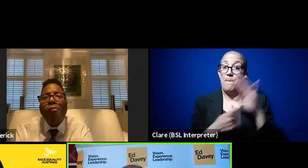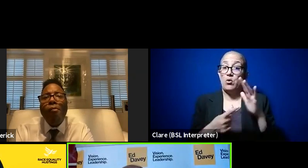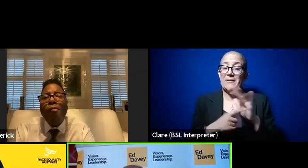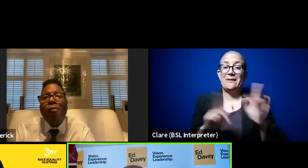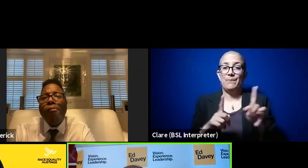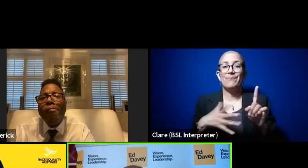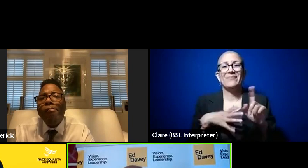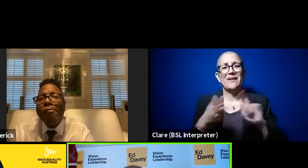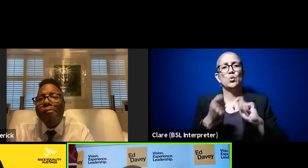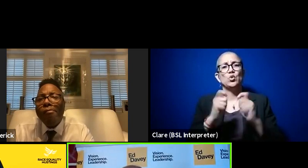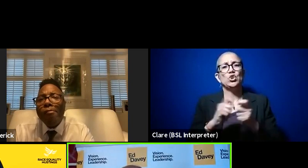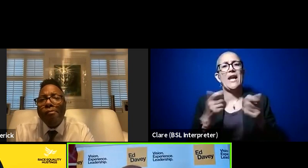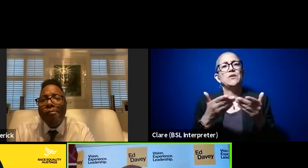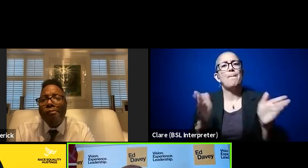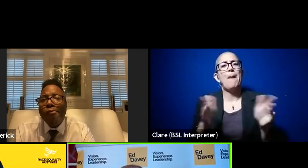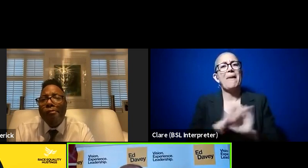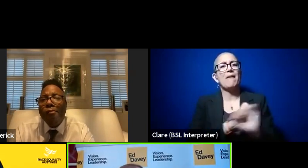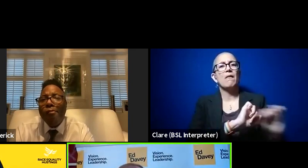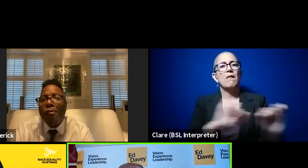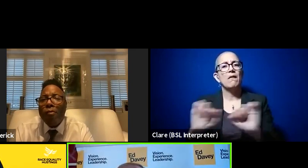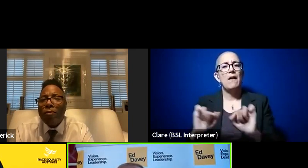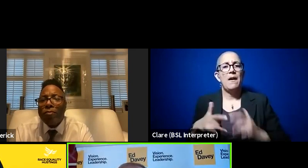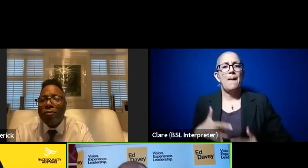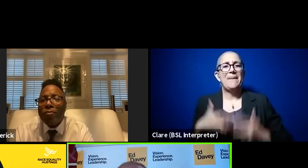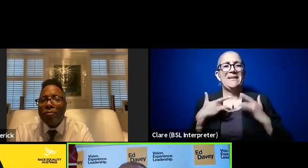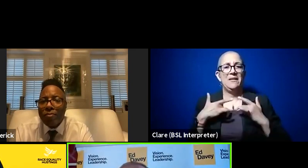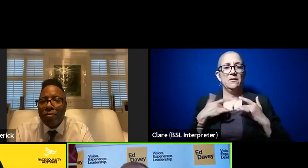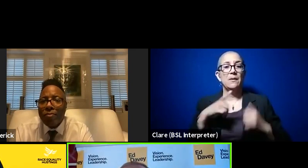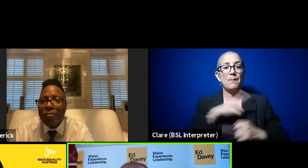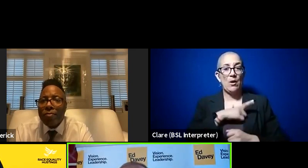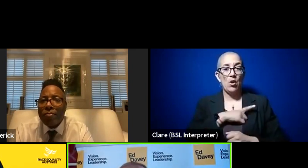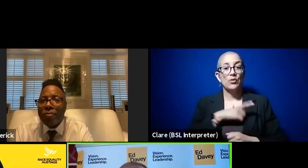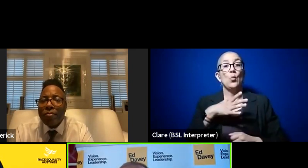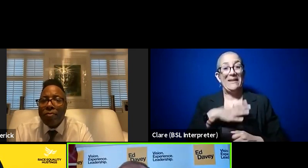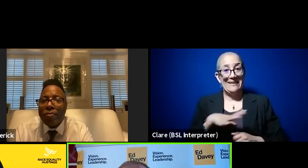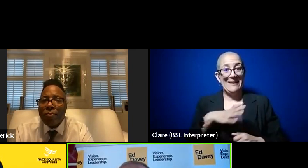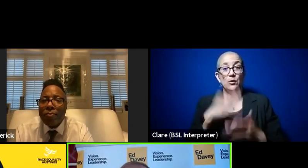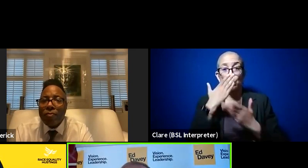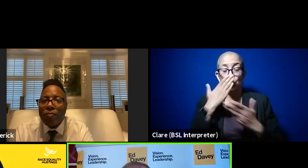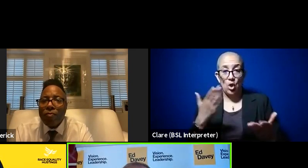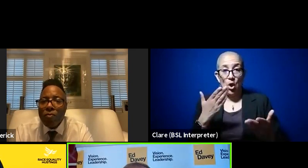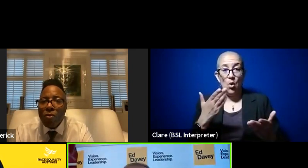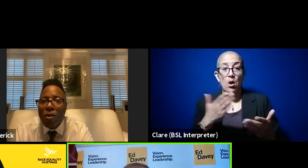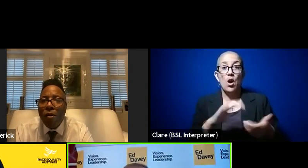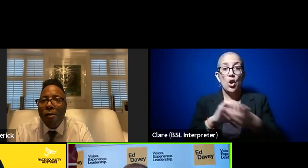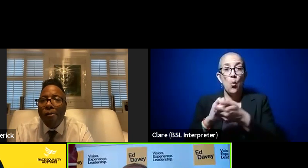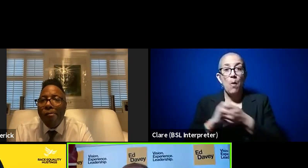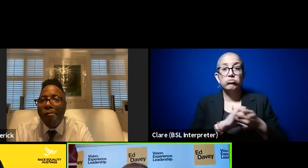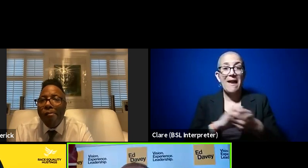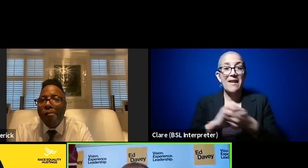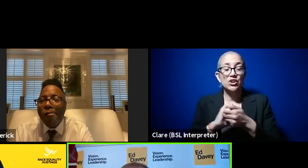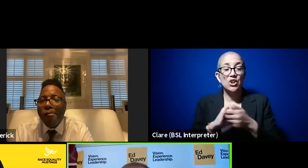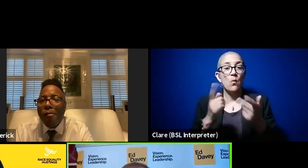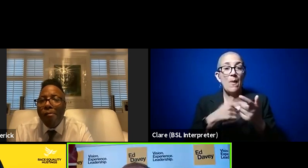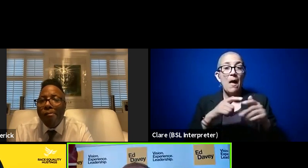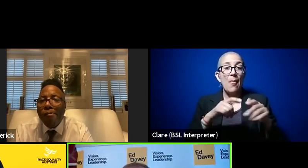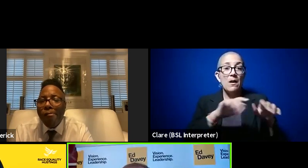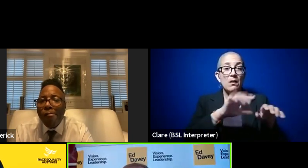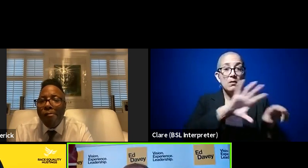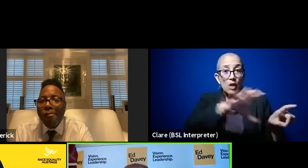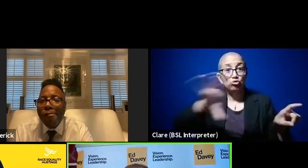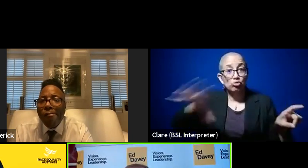opinion. Because we do need to show that cooperation with other countries is in everyone's